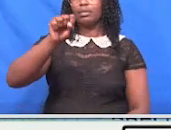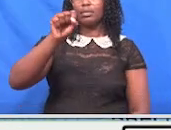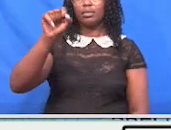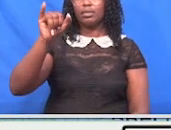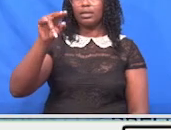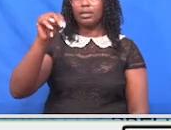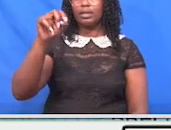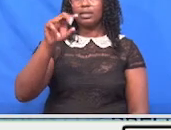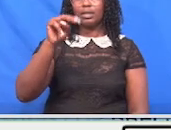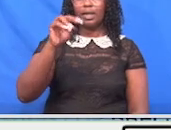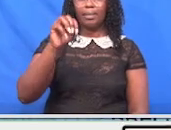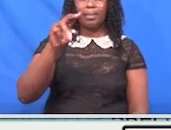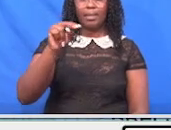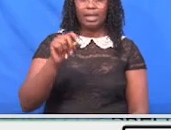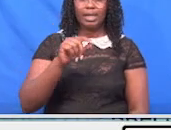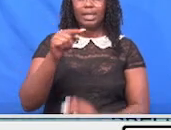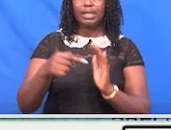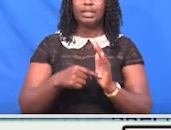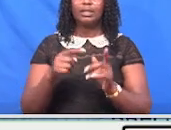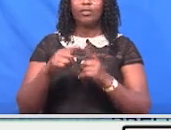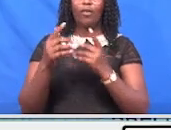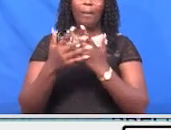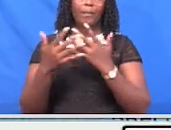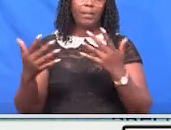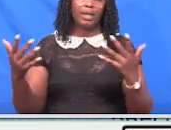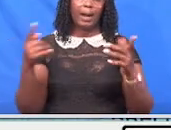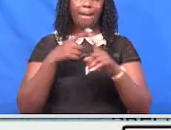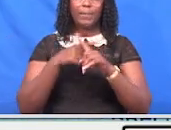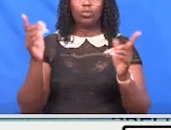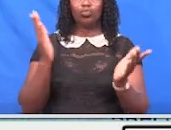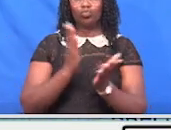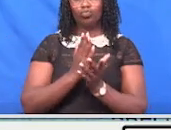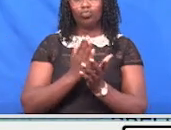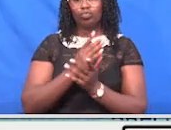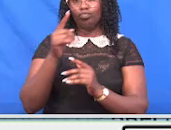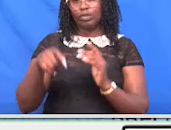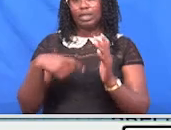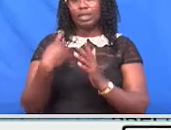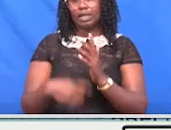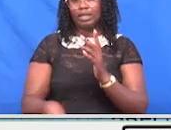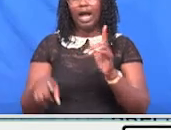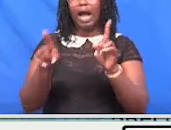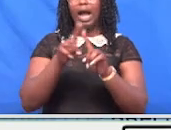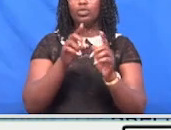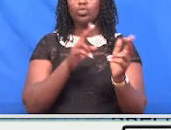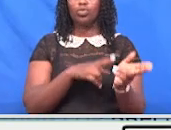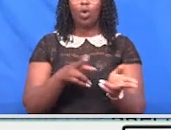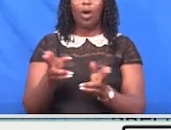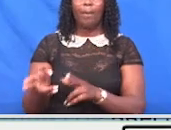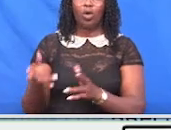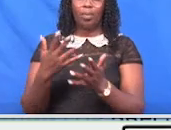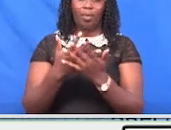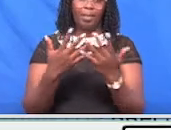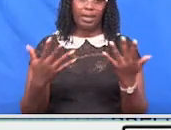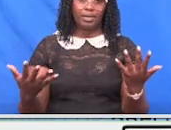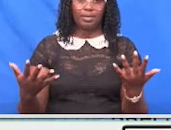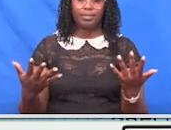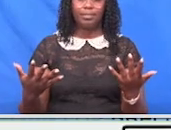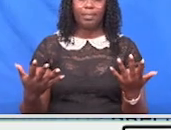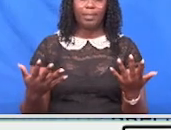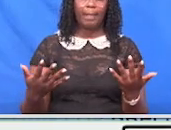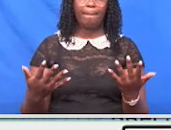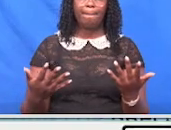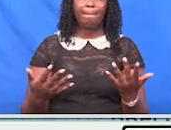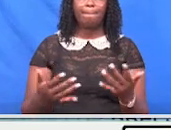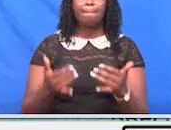It's intangible property, but it is just transactable as normal property as would have land. Right.